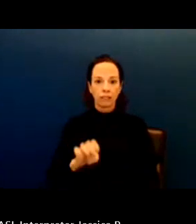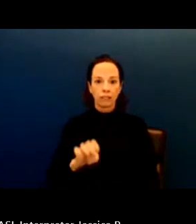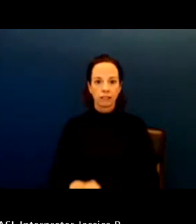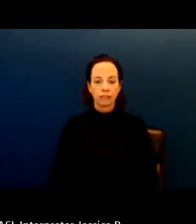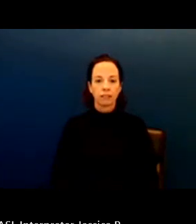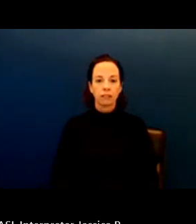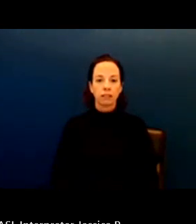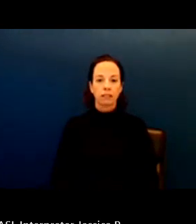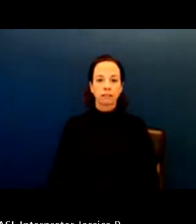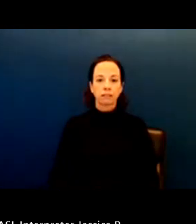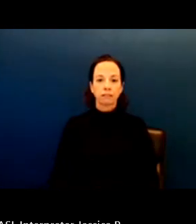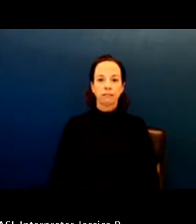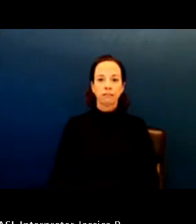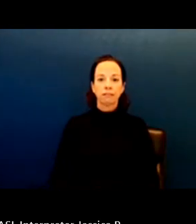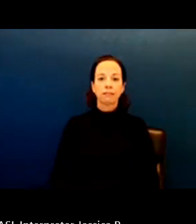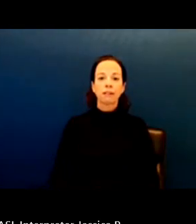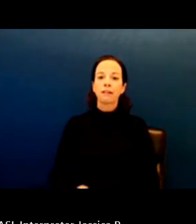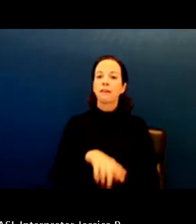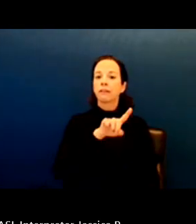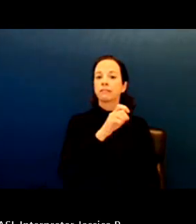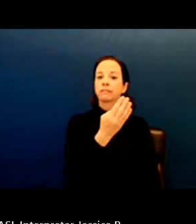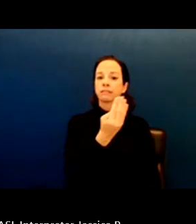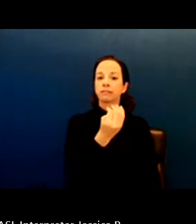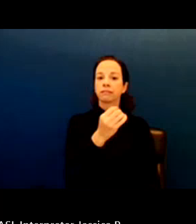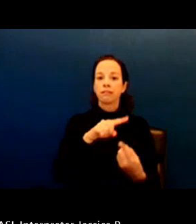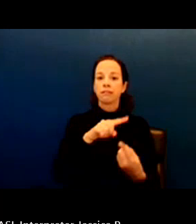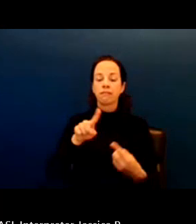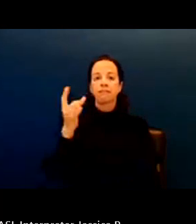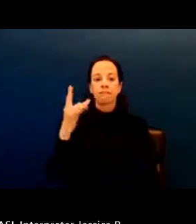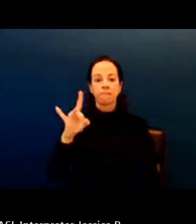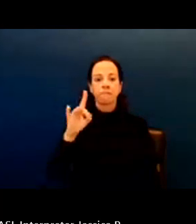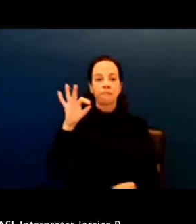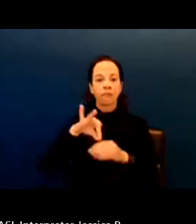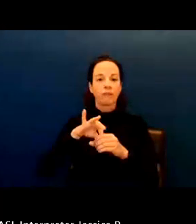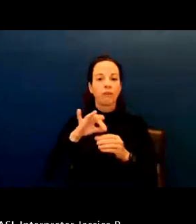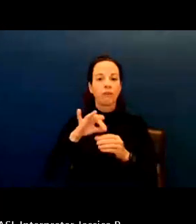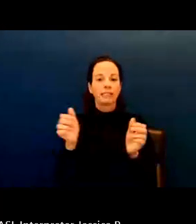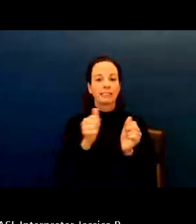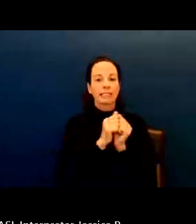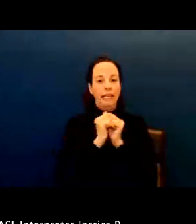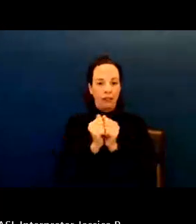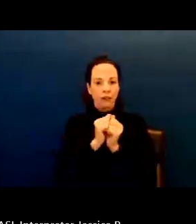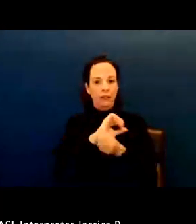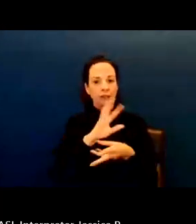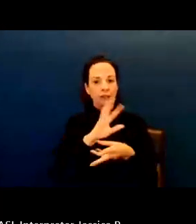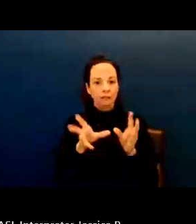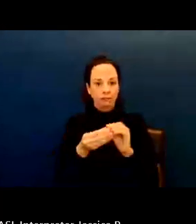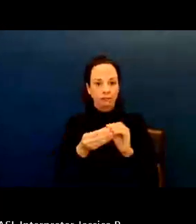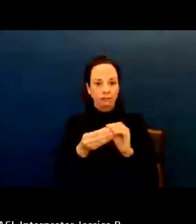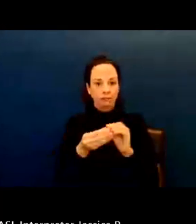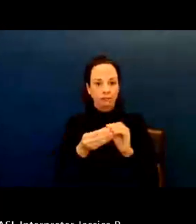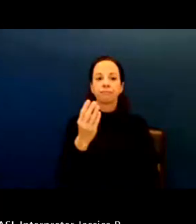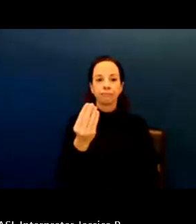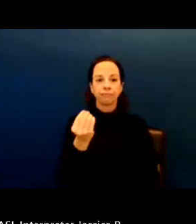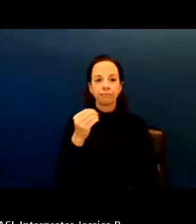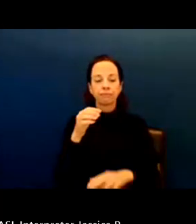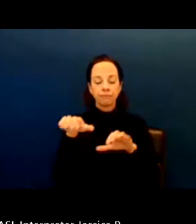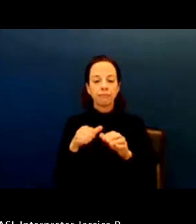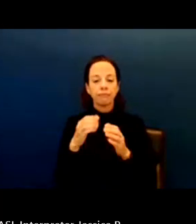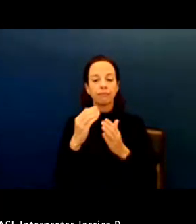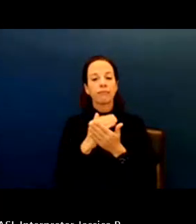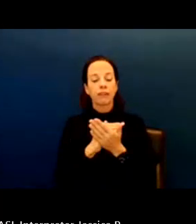tabs 114 through 118 will be voted together. Tab 114 is an action item requesting